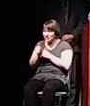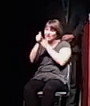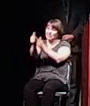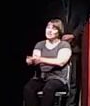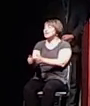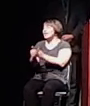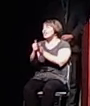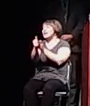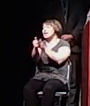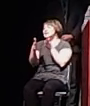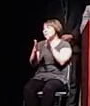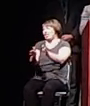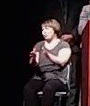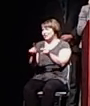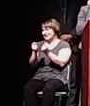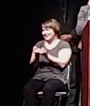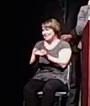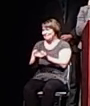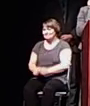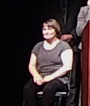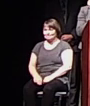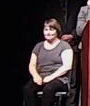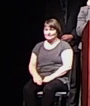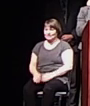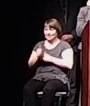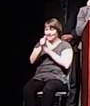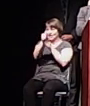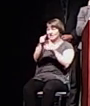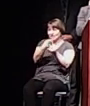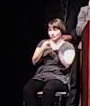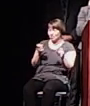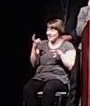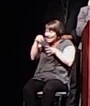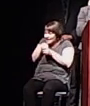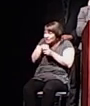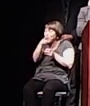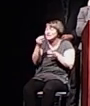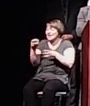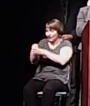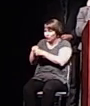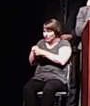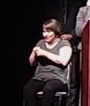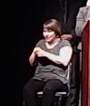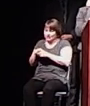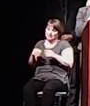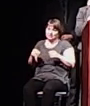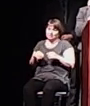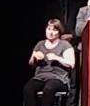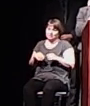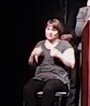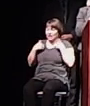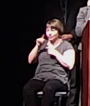Guided Pathways implementation team. They lead from a position of engagement and inclusiveness. They lead